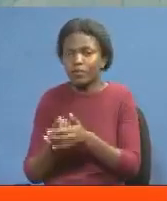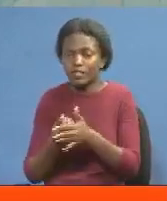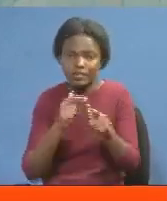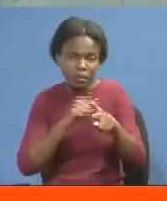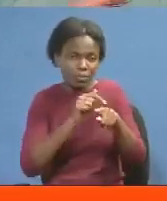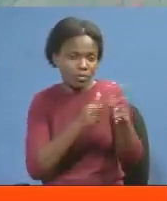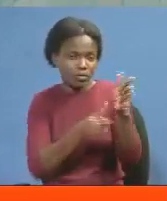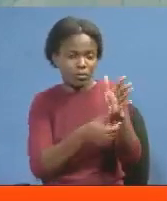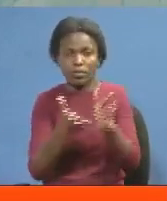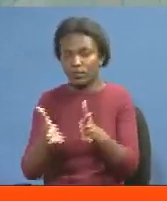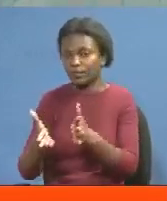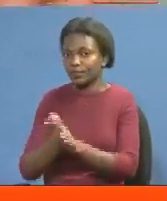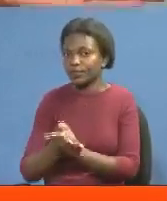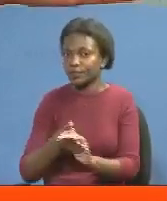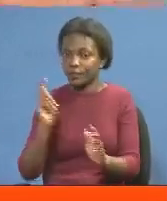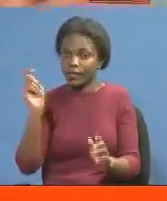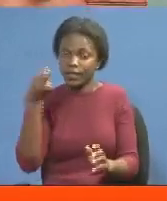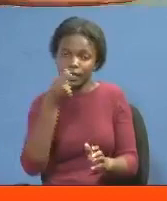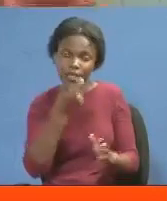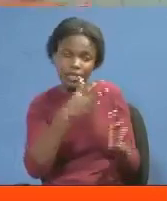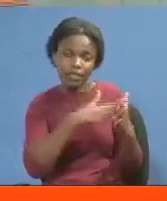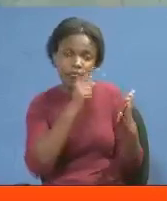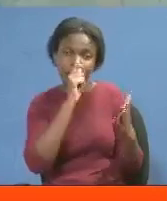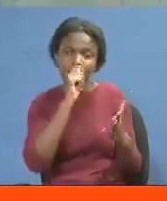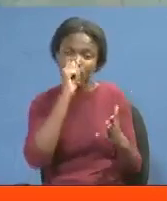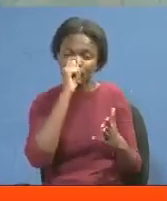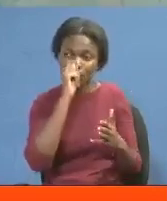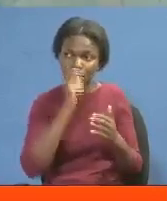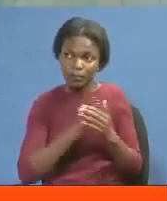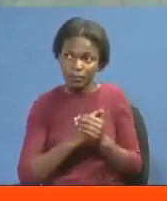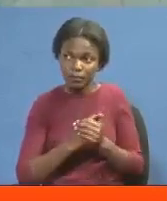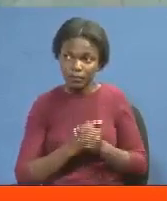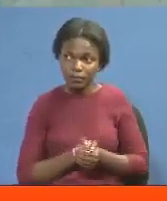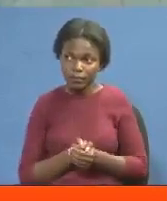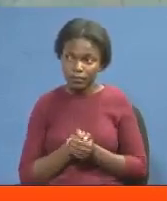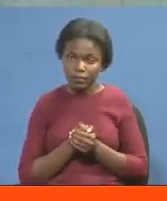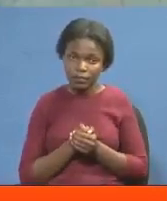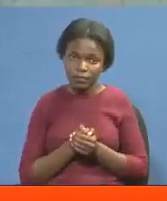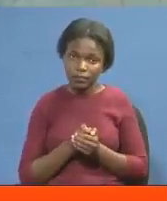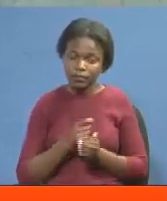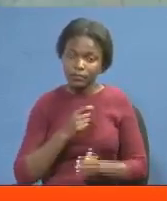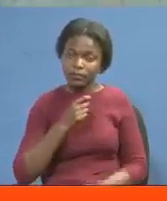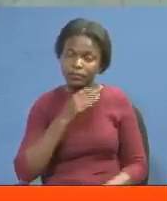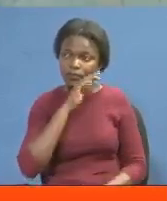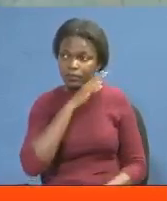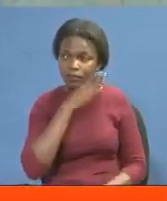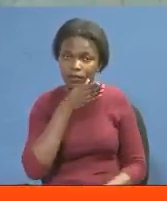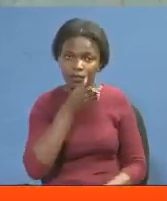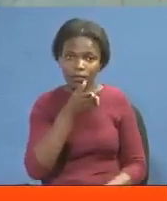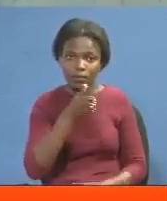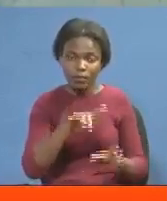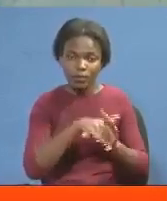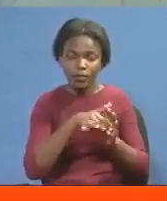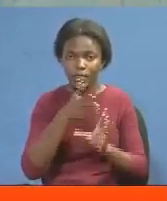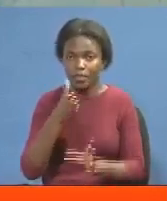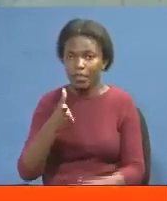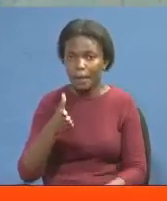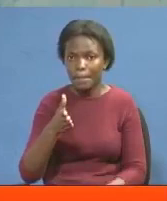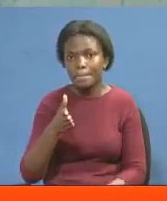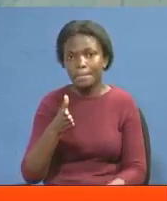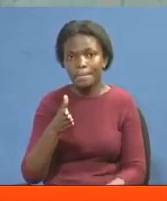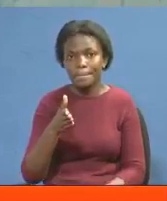Tanzania, Raila Amolo Odinga put Uhuru Kenyatta in a chopper. They went to Magufuli's farm. Uhuru was given Tausi,